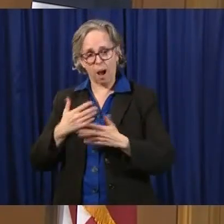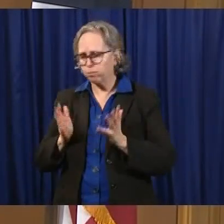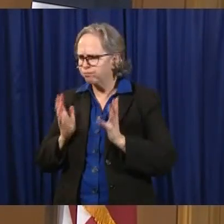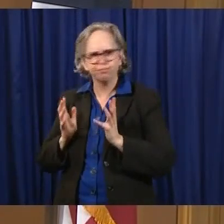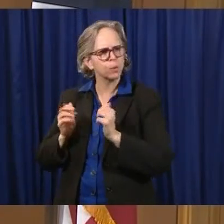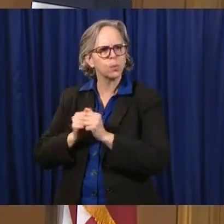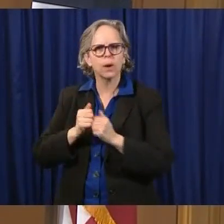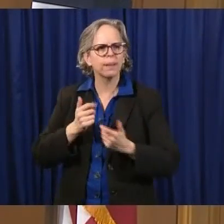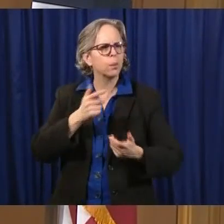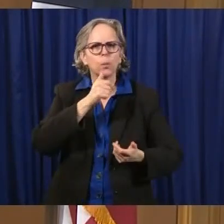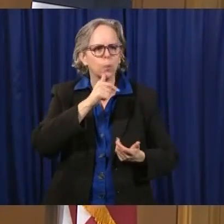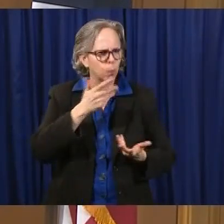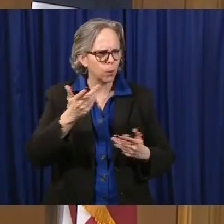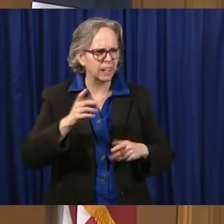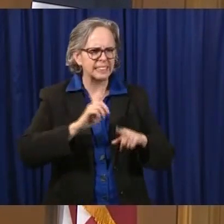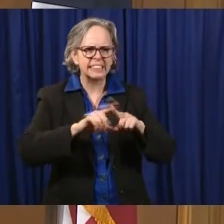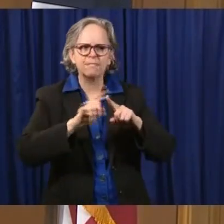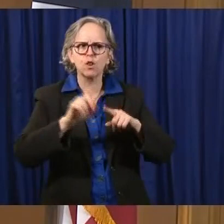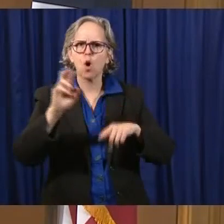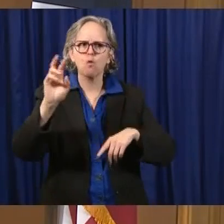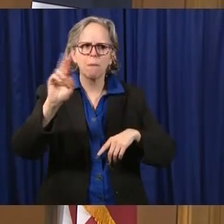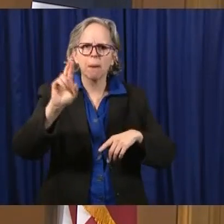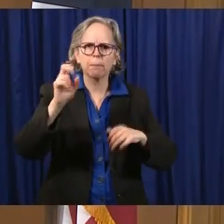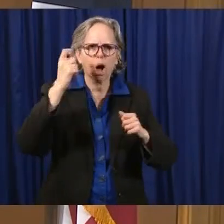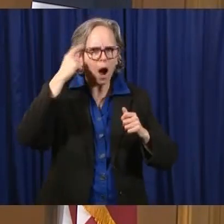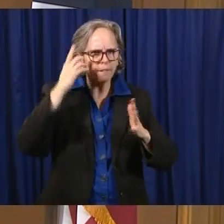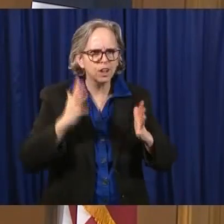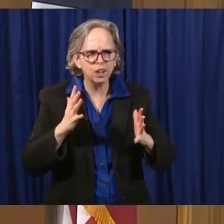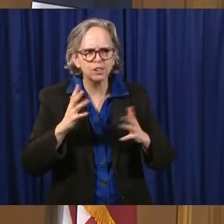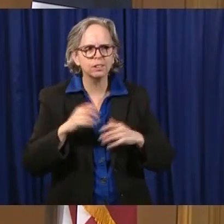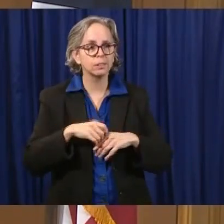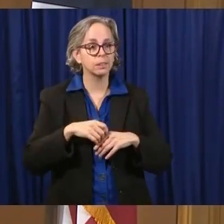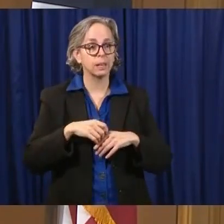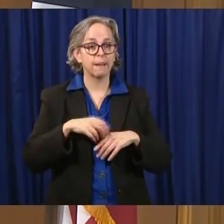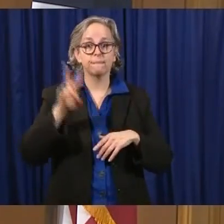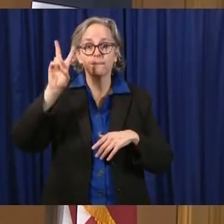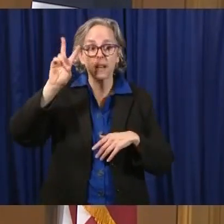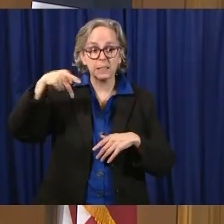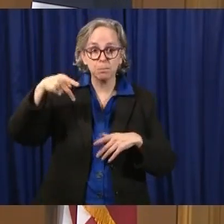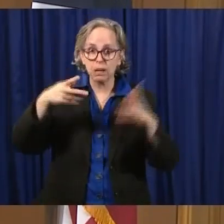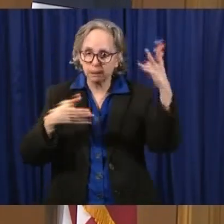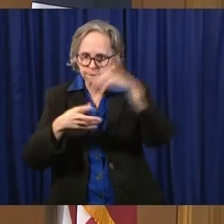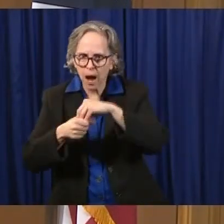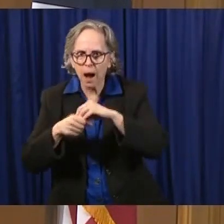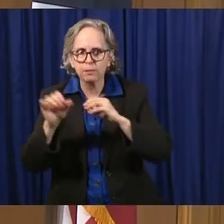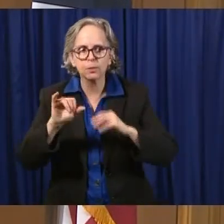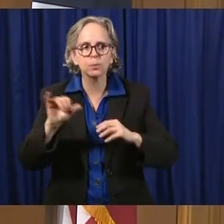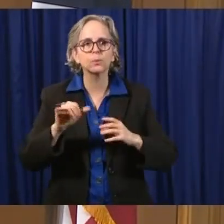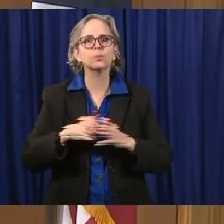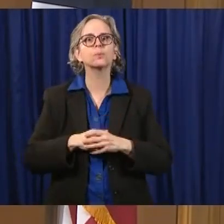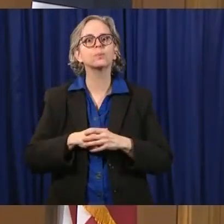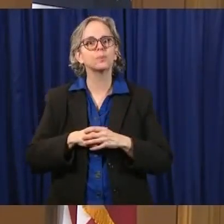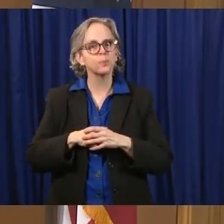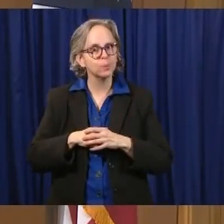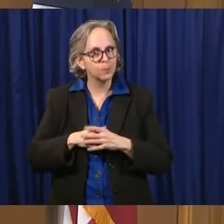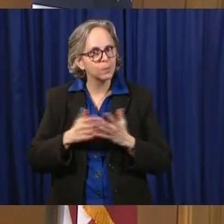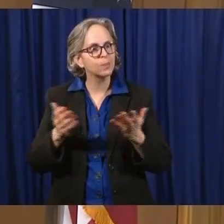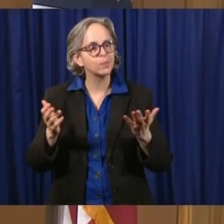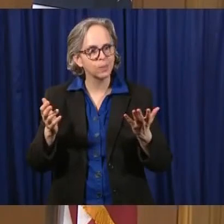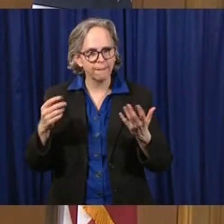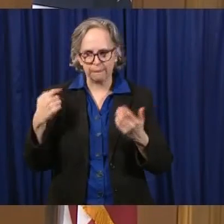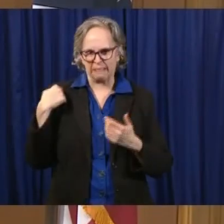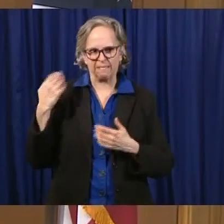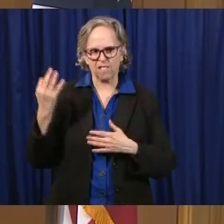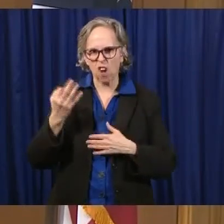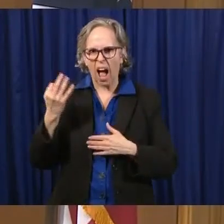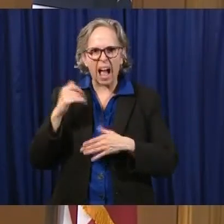Republican governors. You know, I was on a call with the vice president, with all the governors. Last Friday night, I